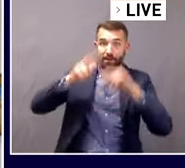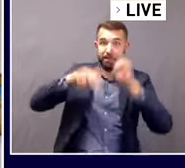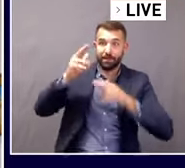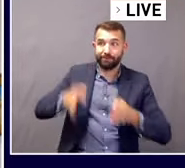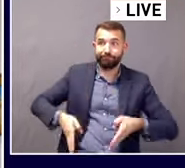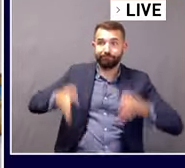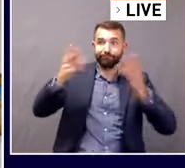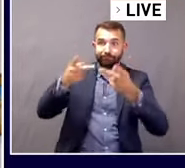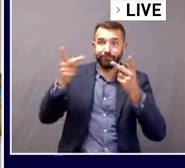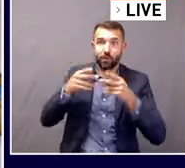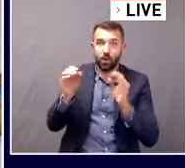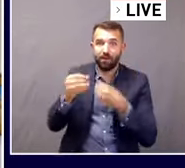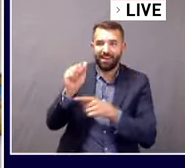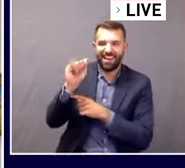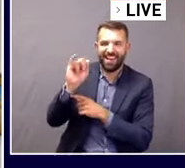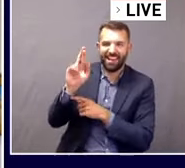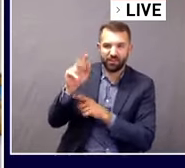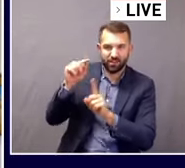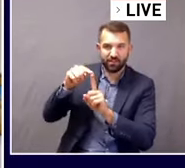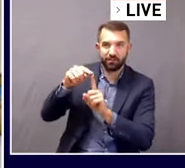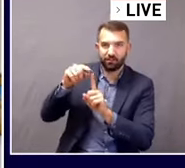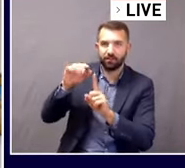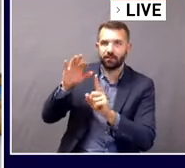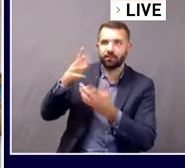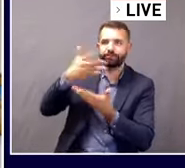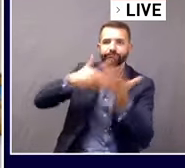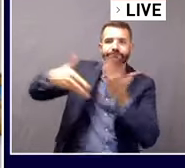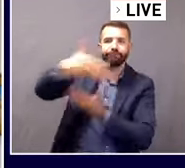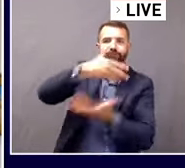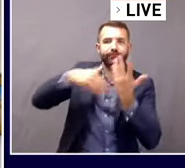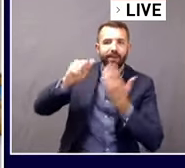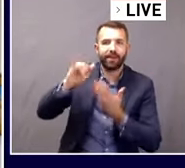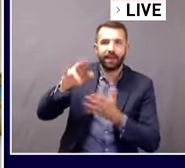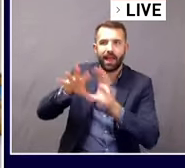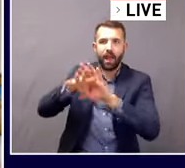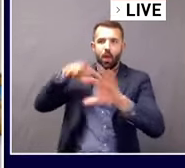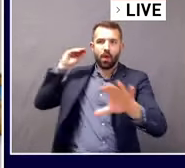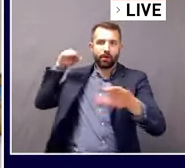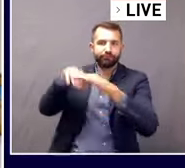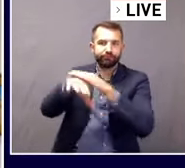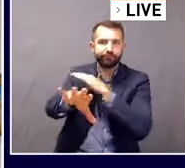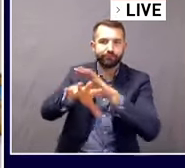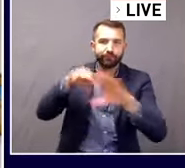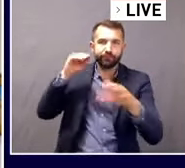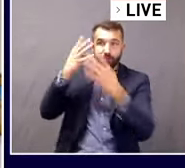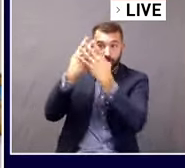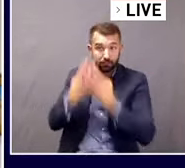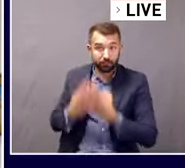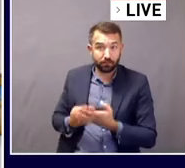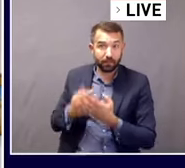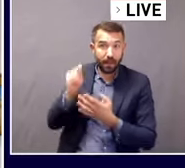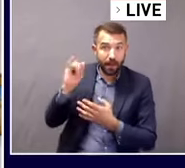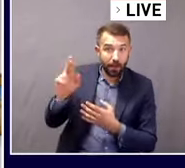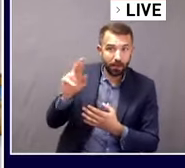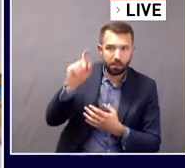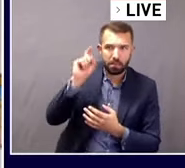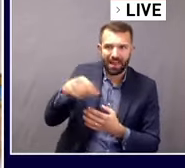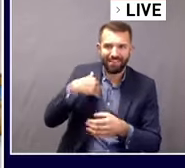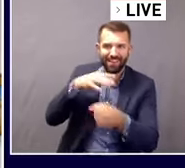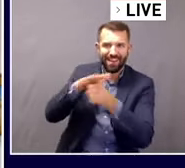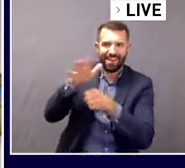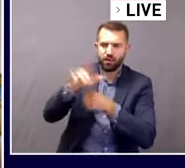and ventilation, as well as making sure there's adequate filtration as well. Both of those things in tandem with one